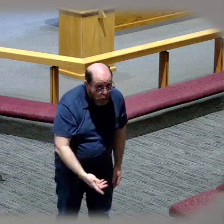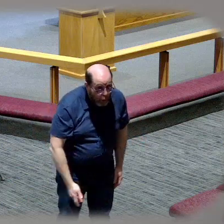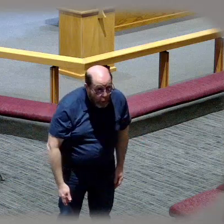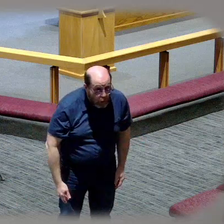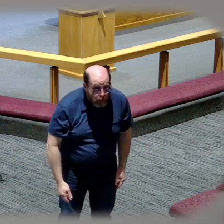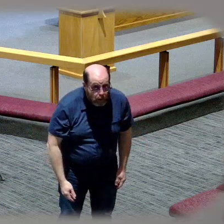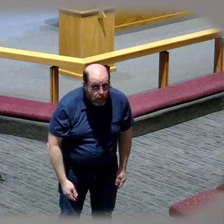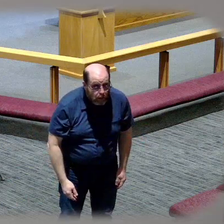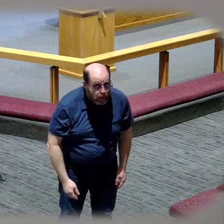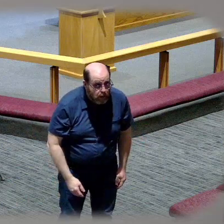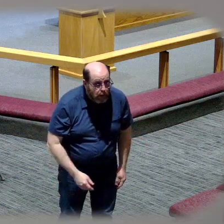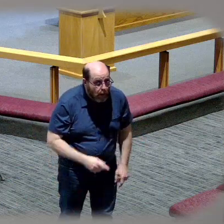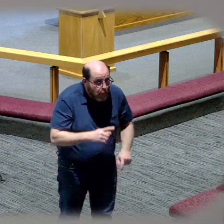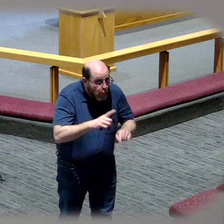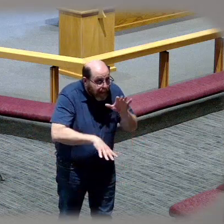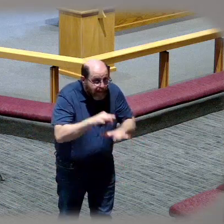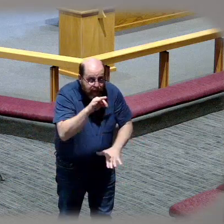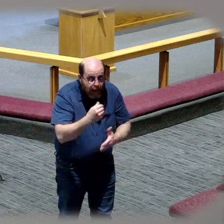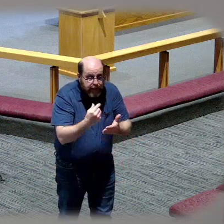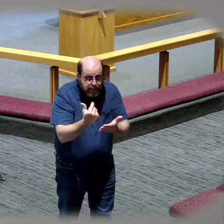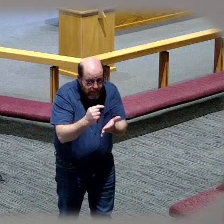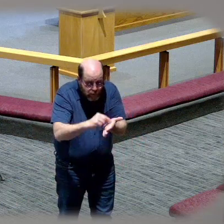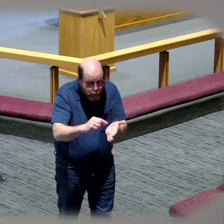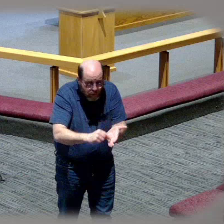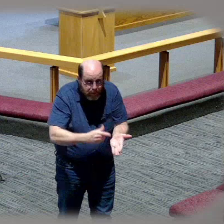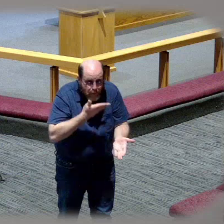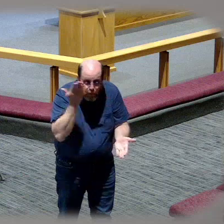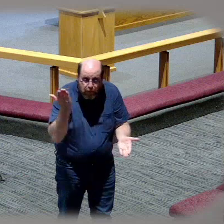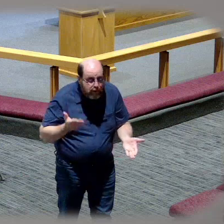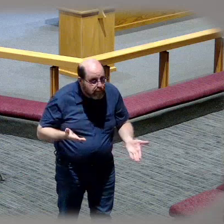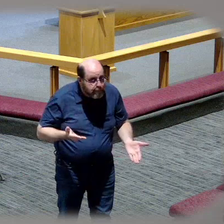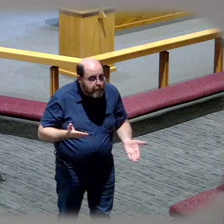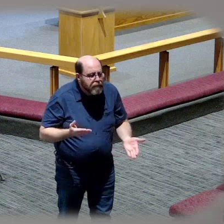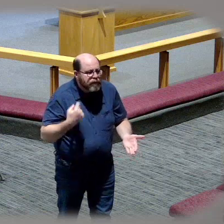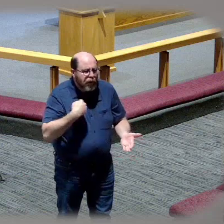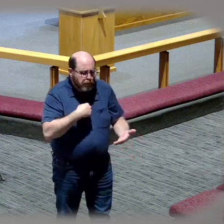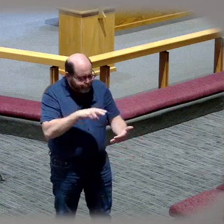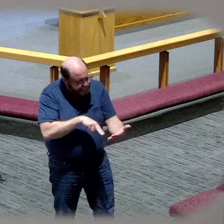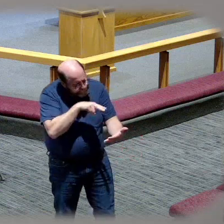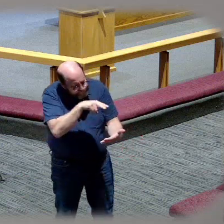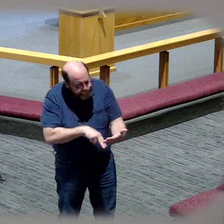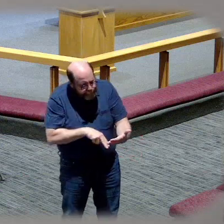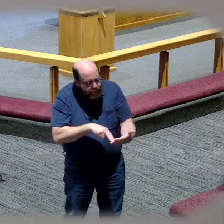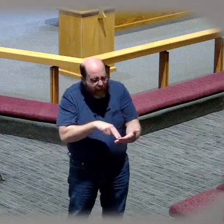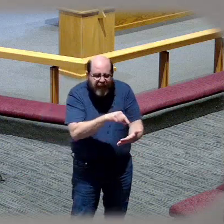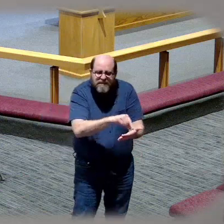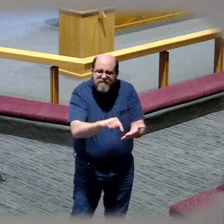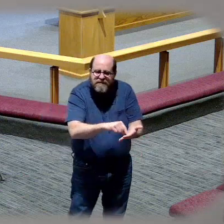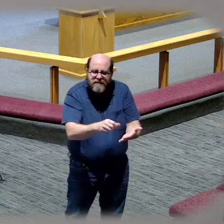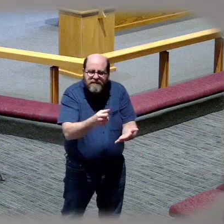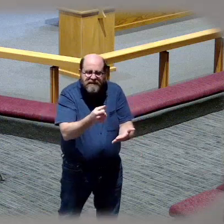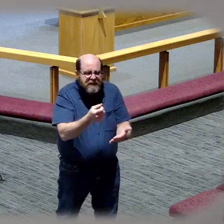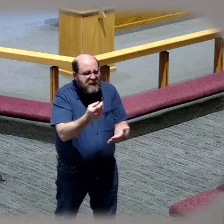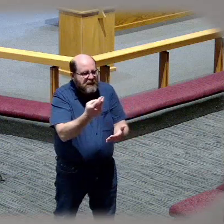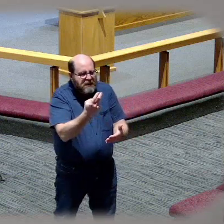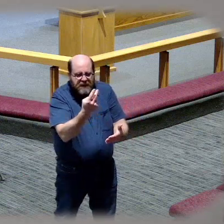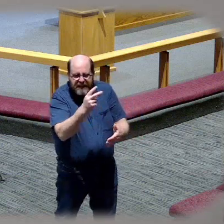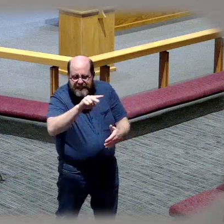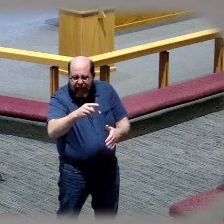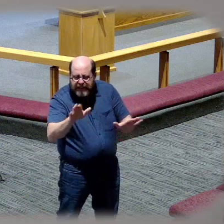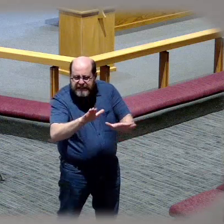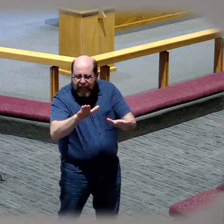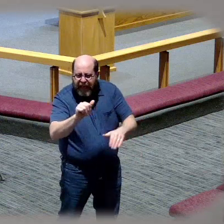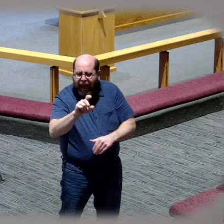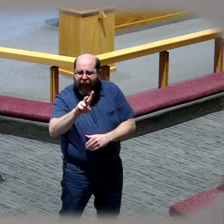at least not in the scriptures, right? And we encountered this text just a few weeks ago in the second Sunday of Advent. One